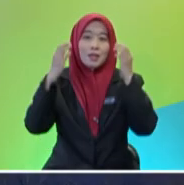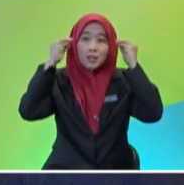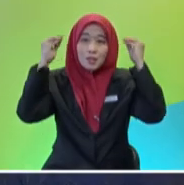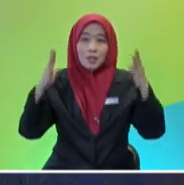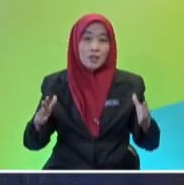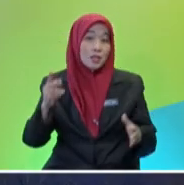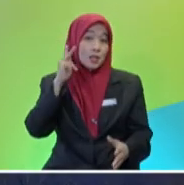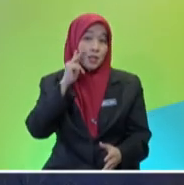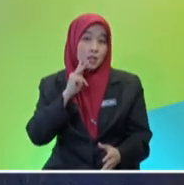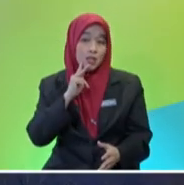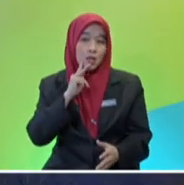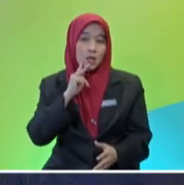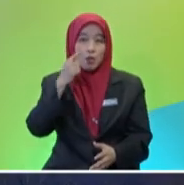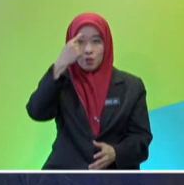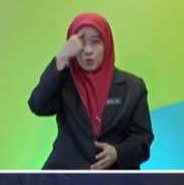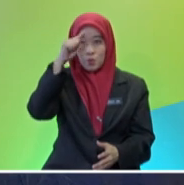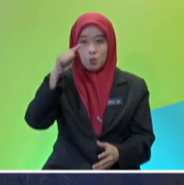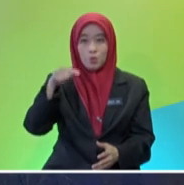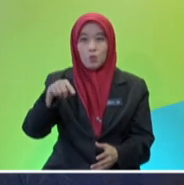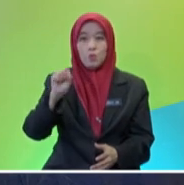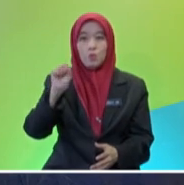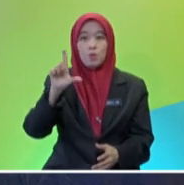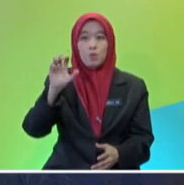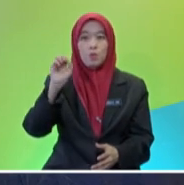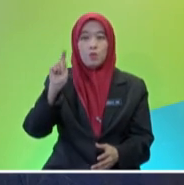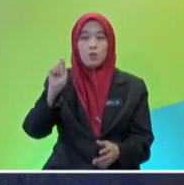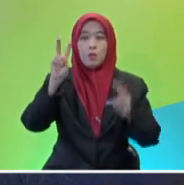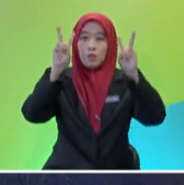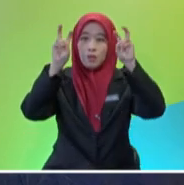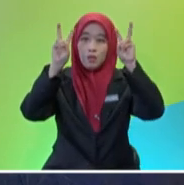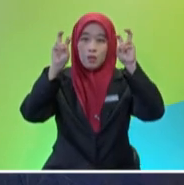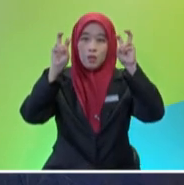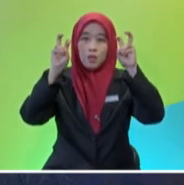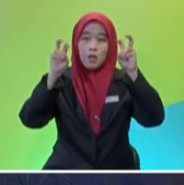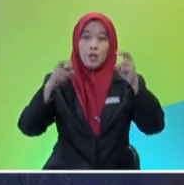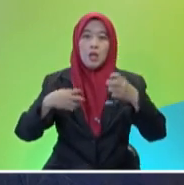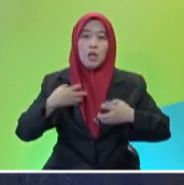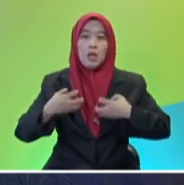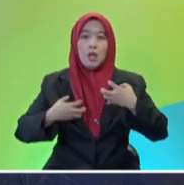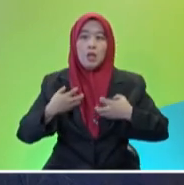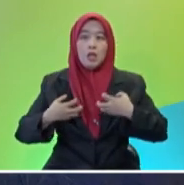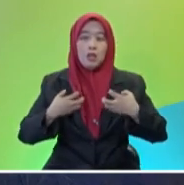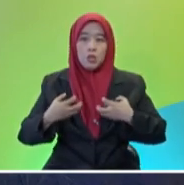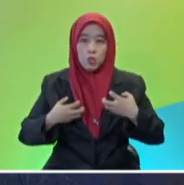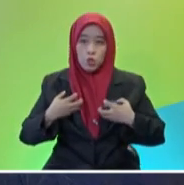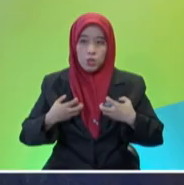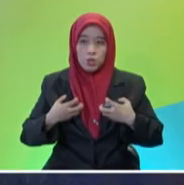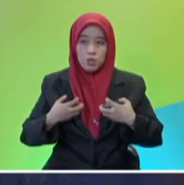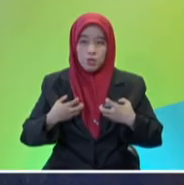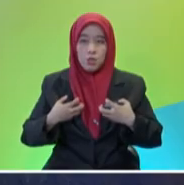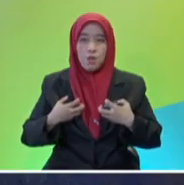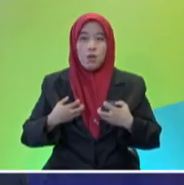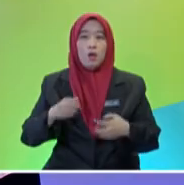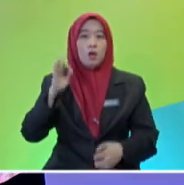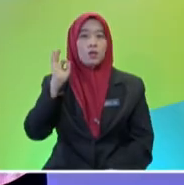Alright teacher, for this segment, our title is The Initial Sound. Okay, but before that,